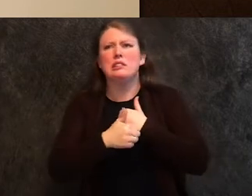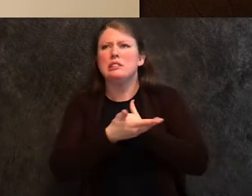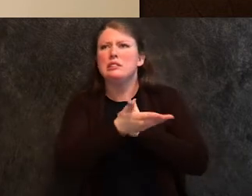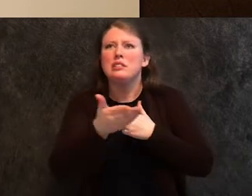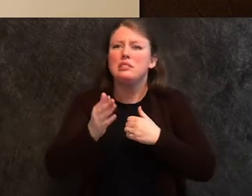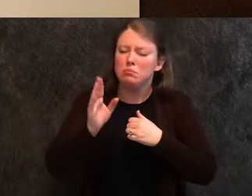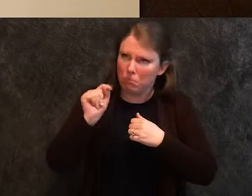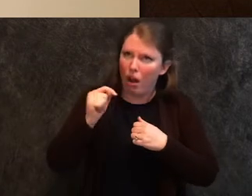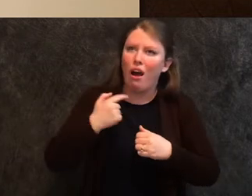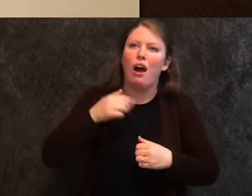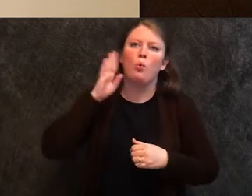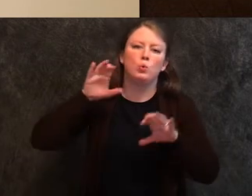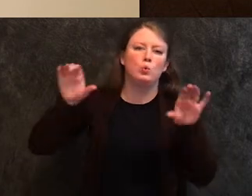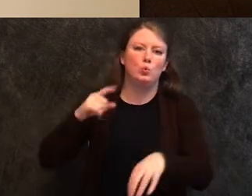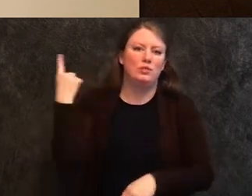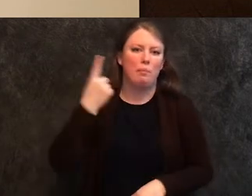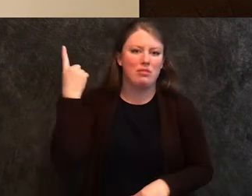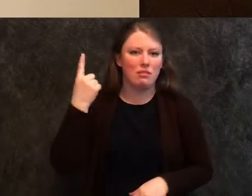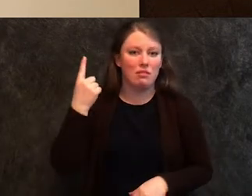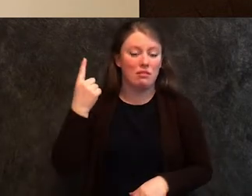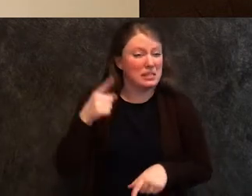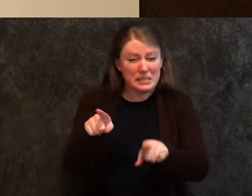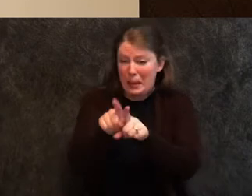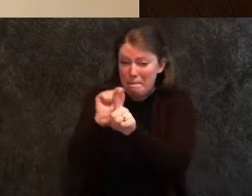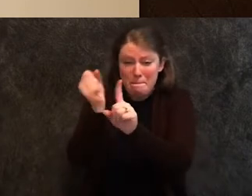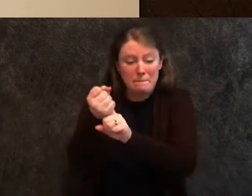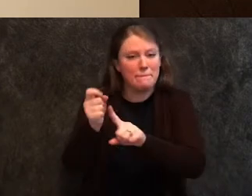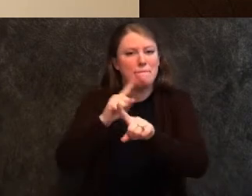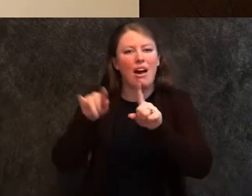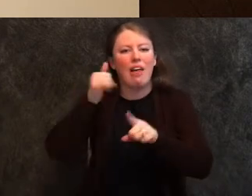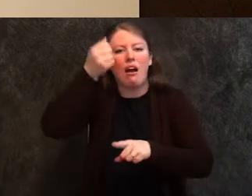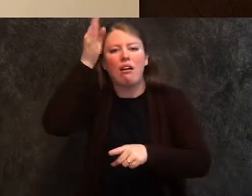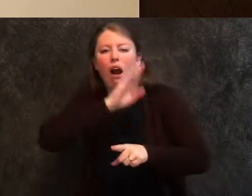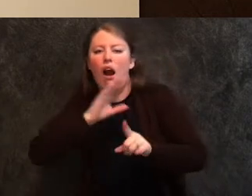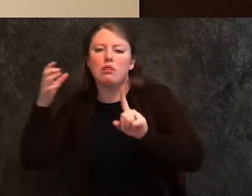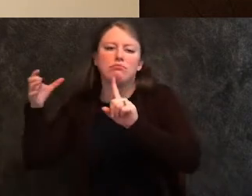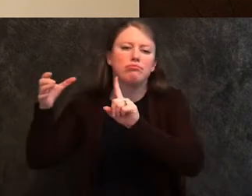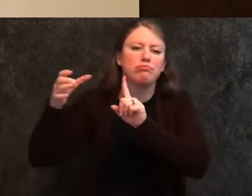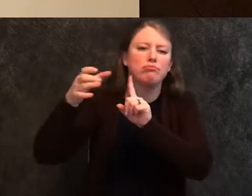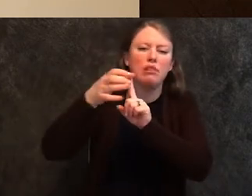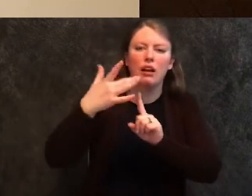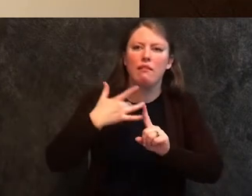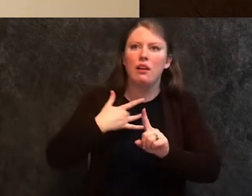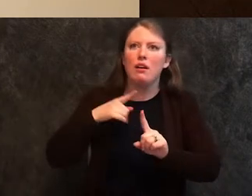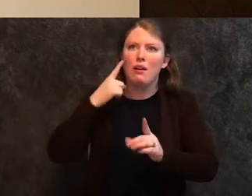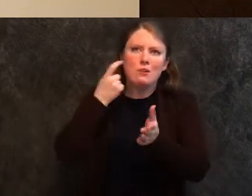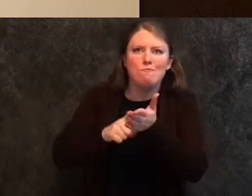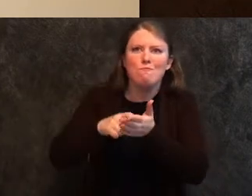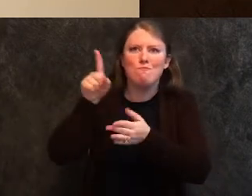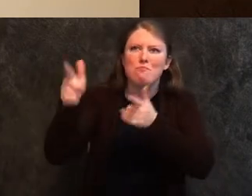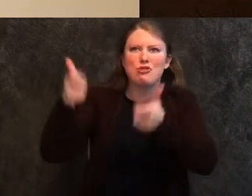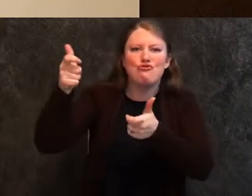do something. It's like the shift. And it's a shift from the force being the biggest to now realizing that God is the God who